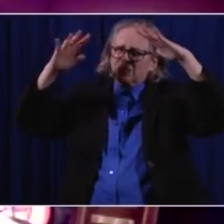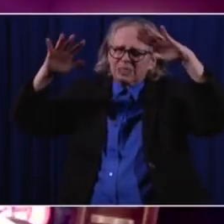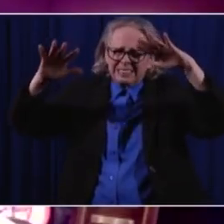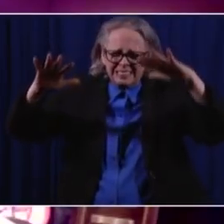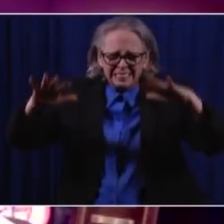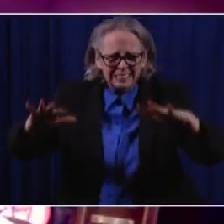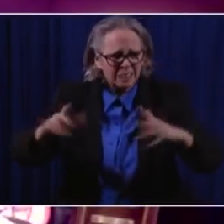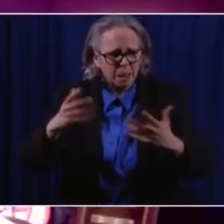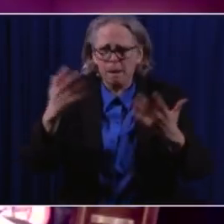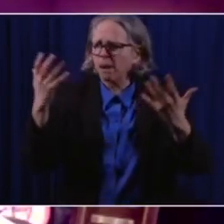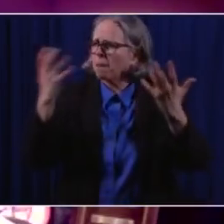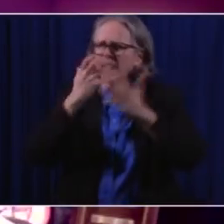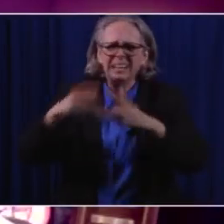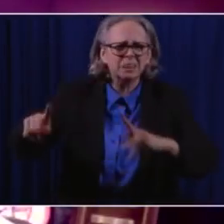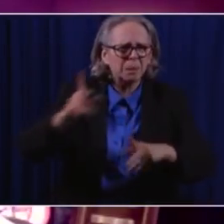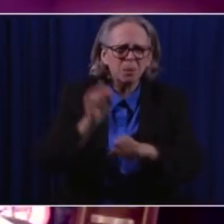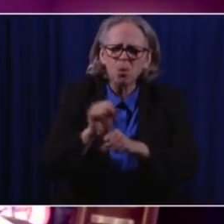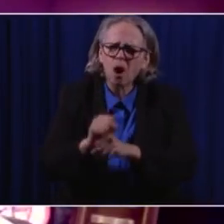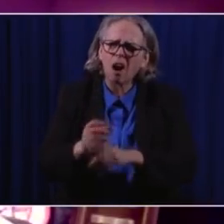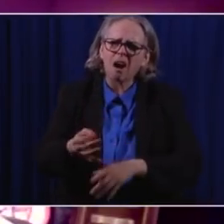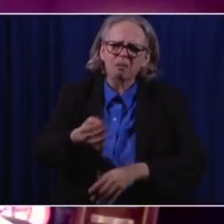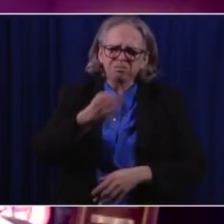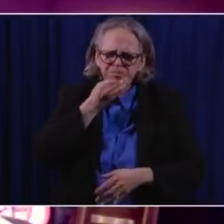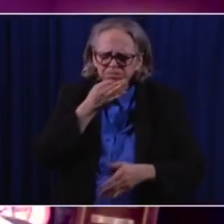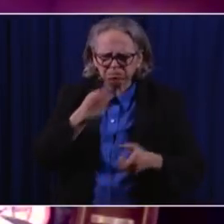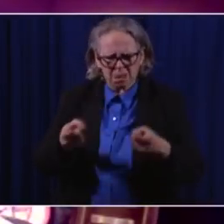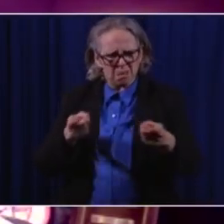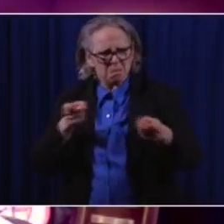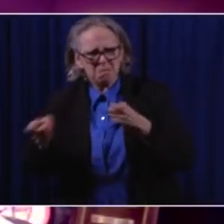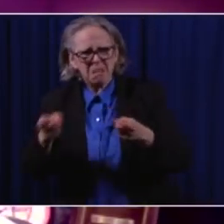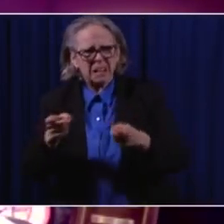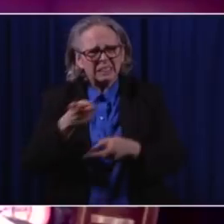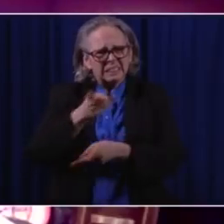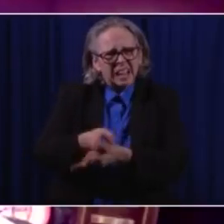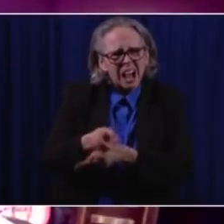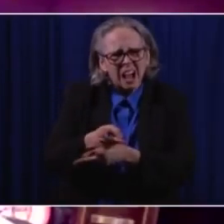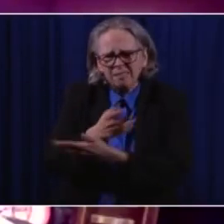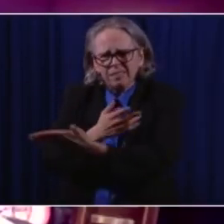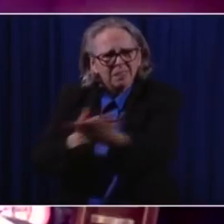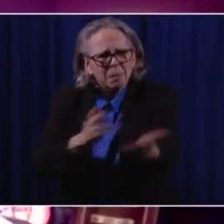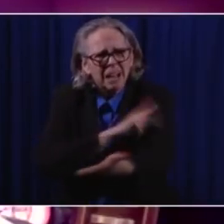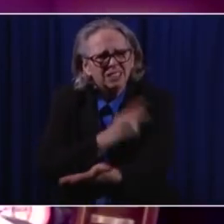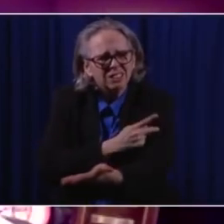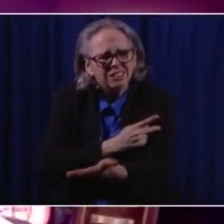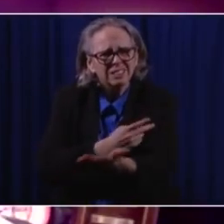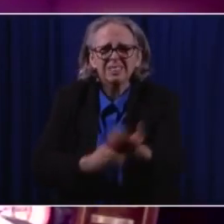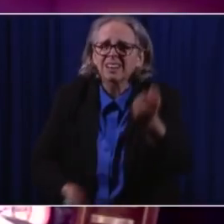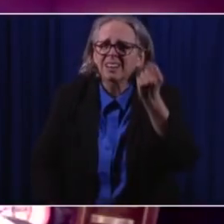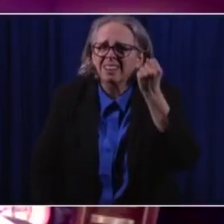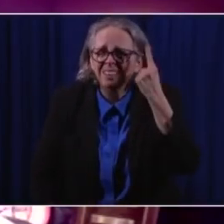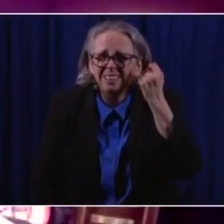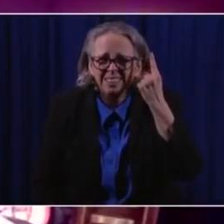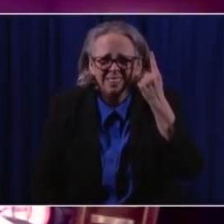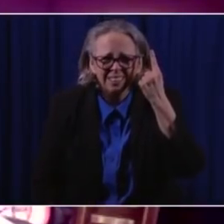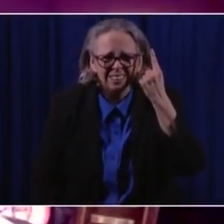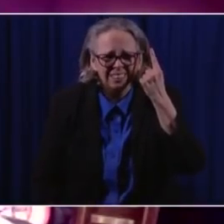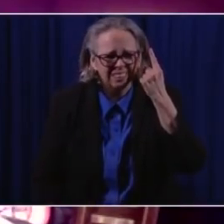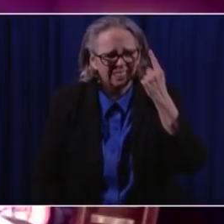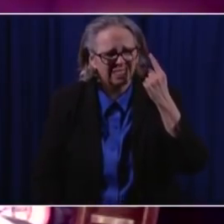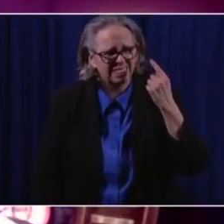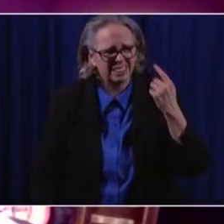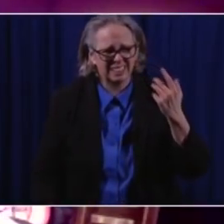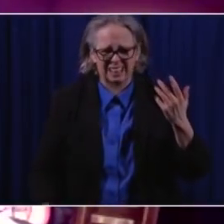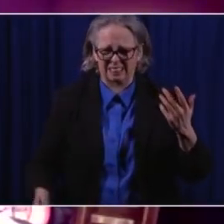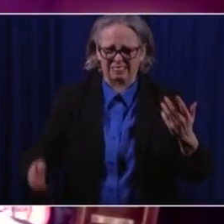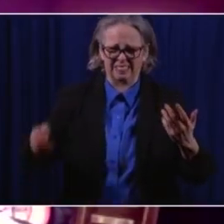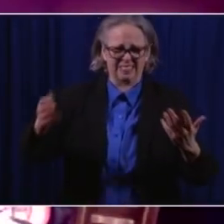care from various areas. So as we see the influx of COVID patients and that intensity and acuity of care need going